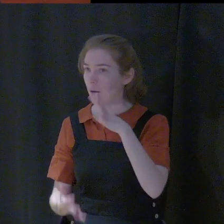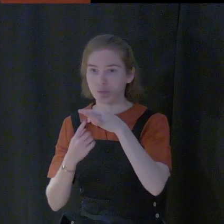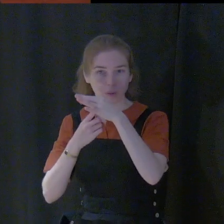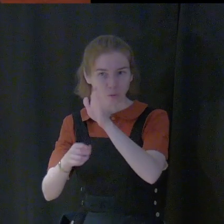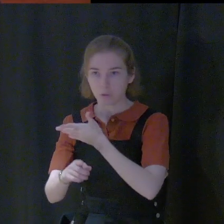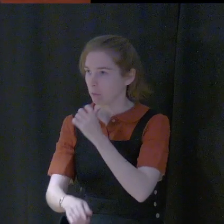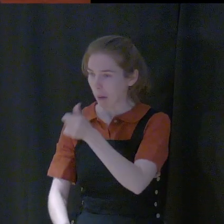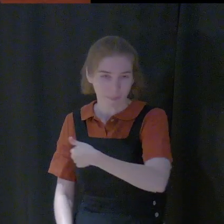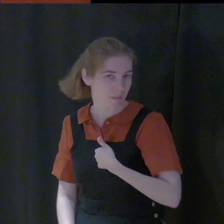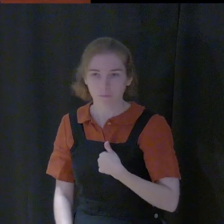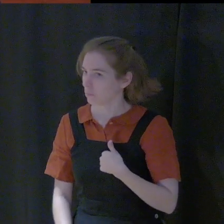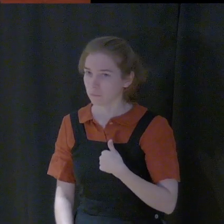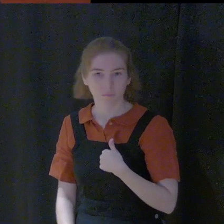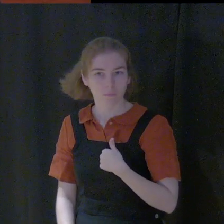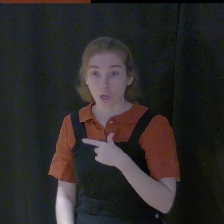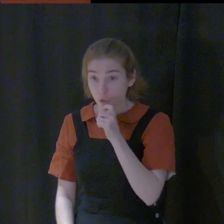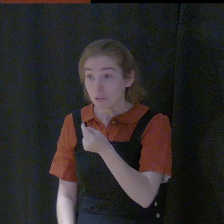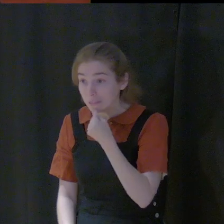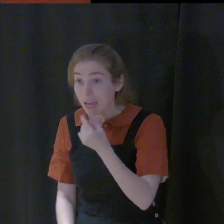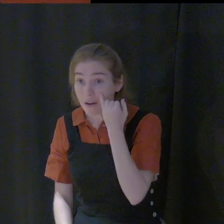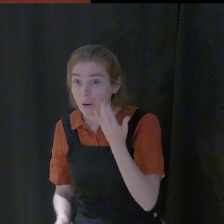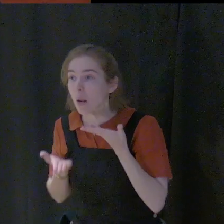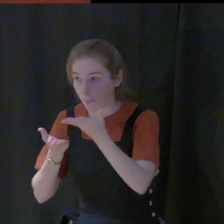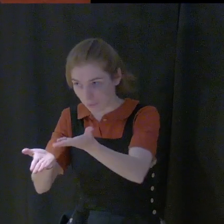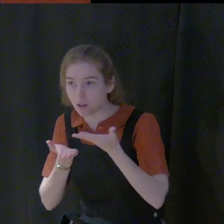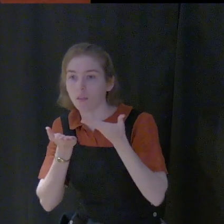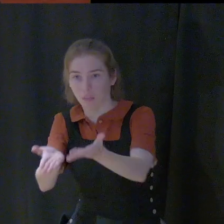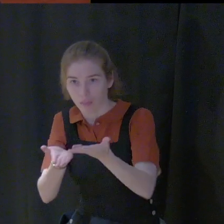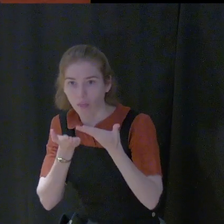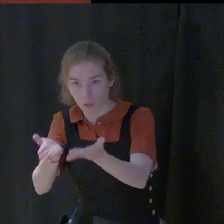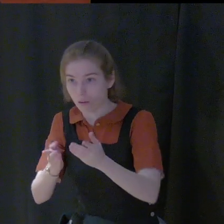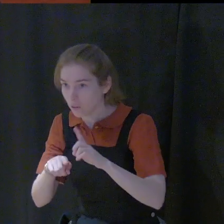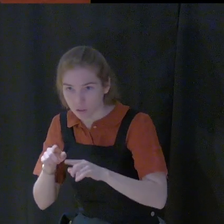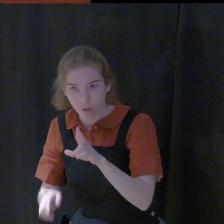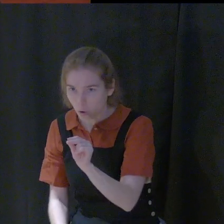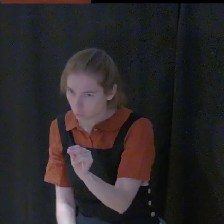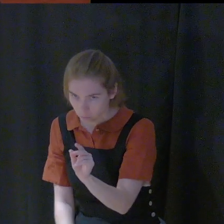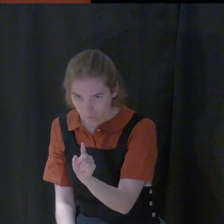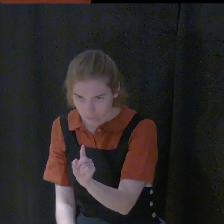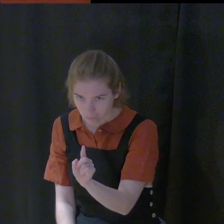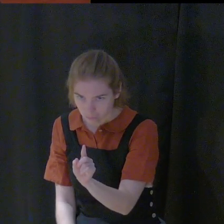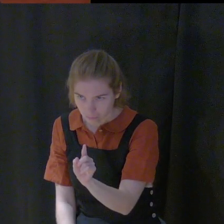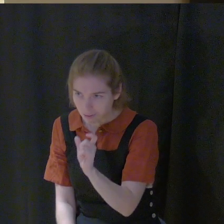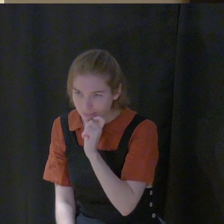music. So you're saying if I'm not providing something, I can't be here? No, I didn't say that.